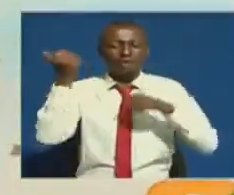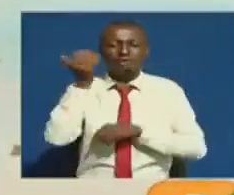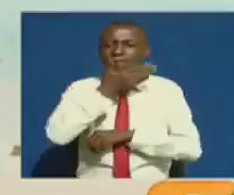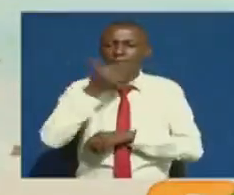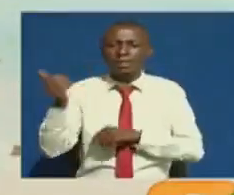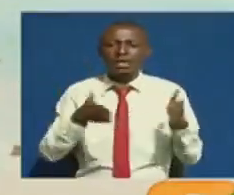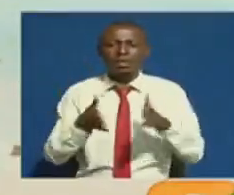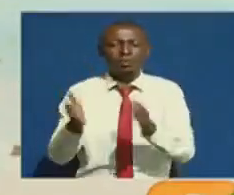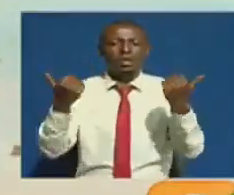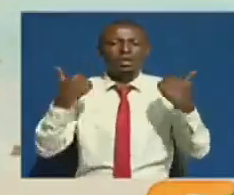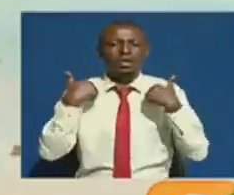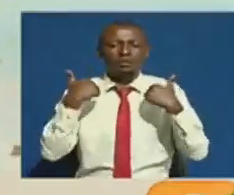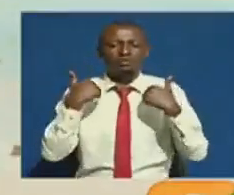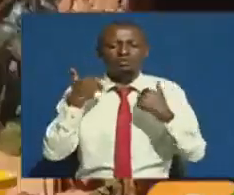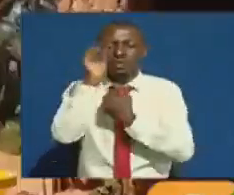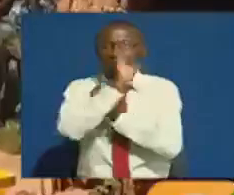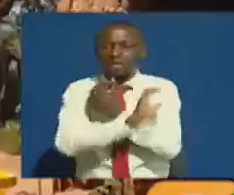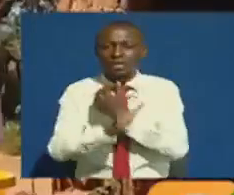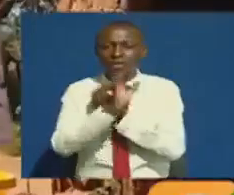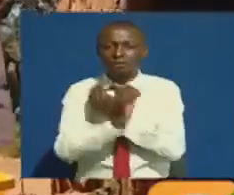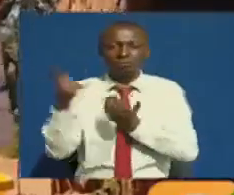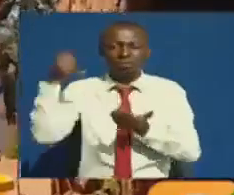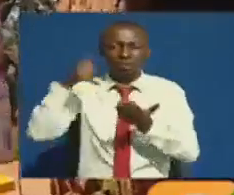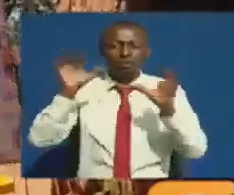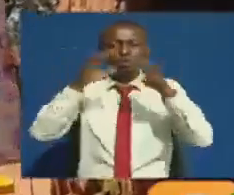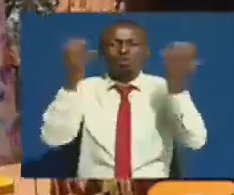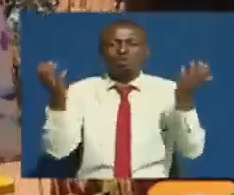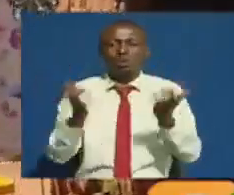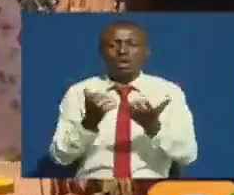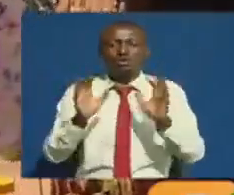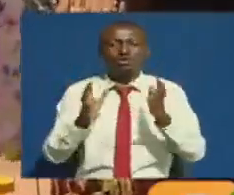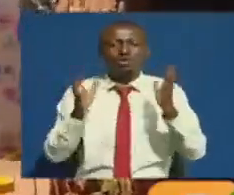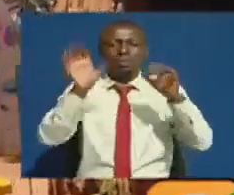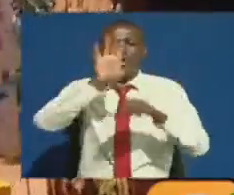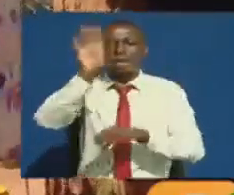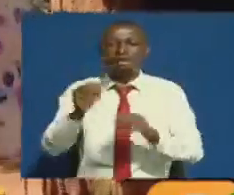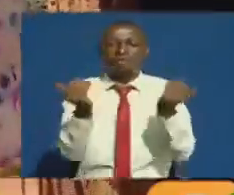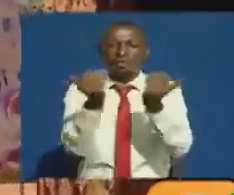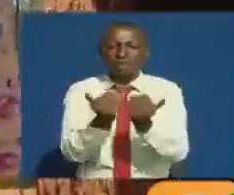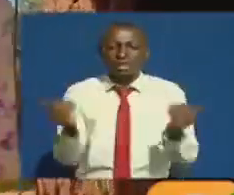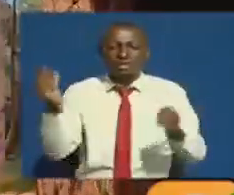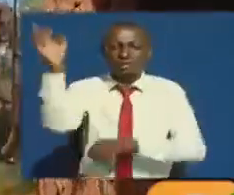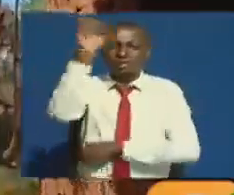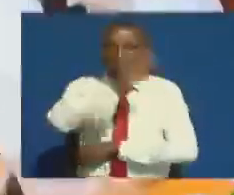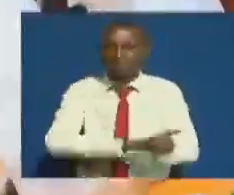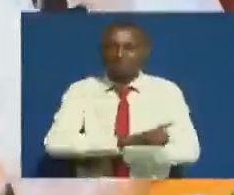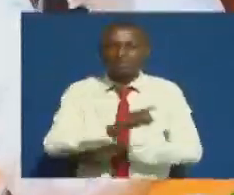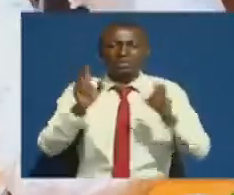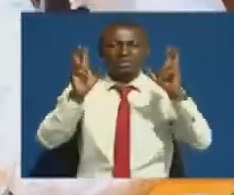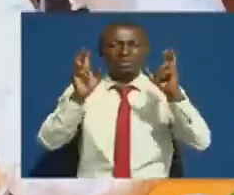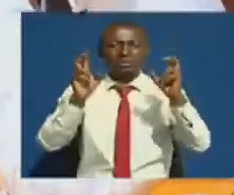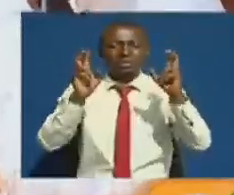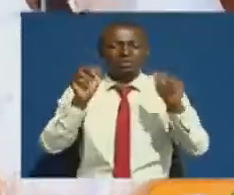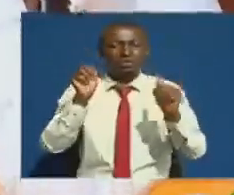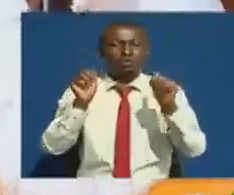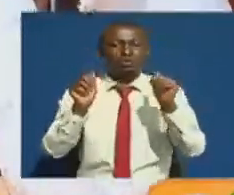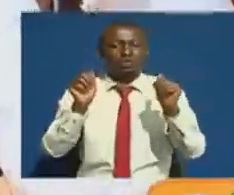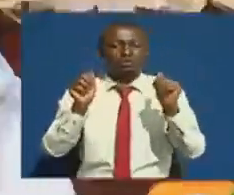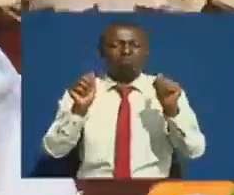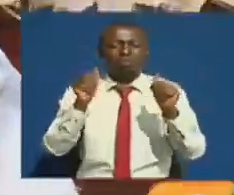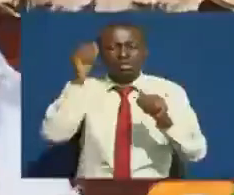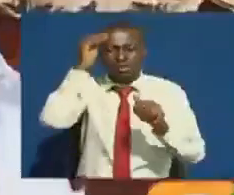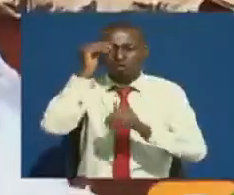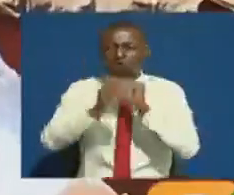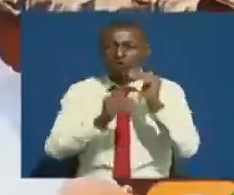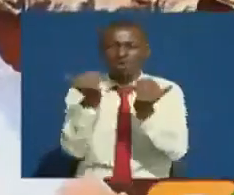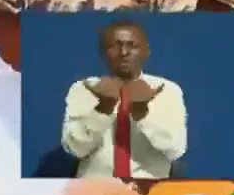call was amplified as the country joined the continent in marking the Day of the African Child, whose theme, Education for All Children, sought to call on